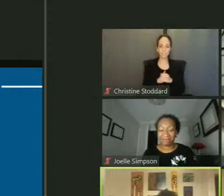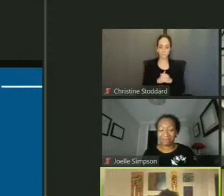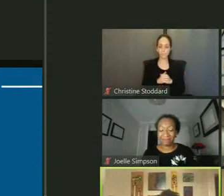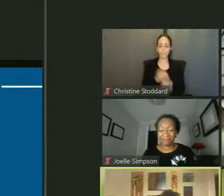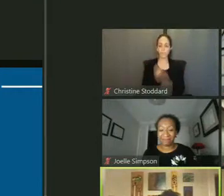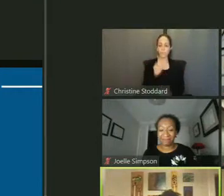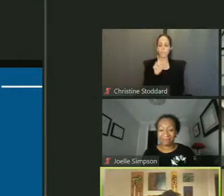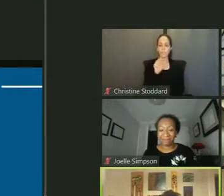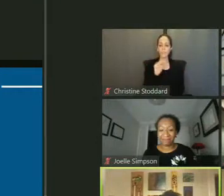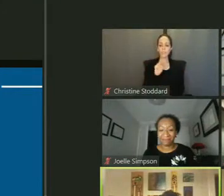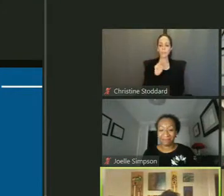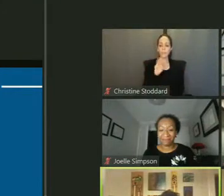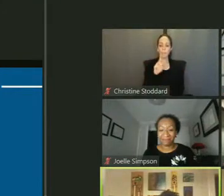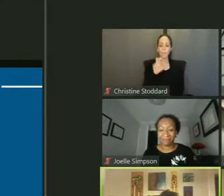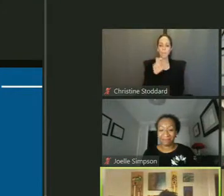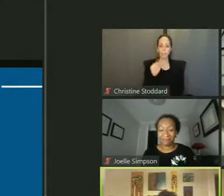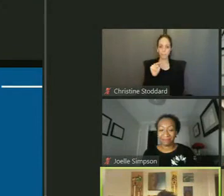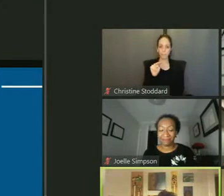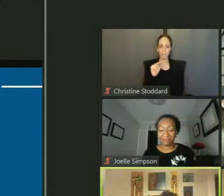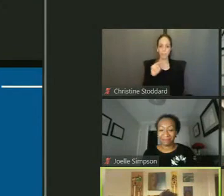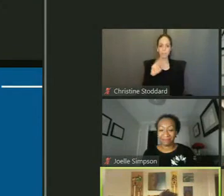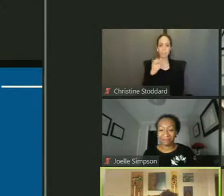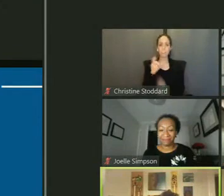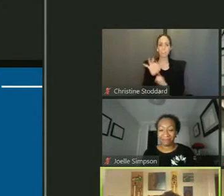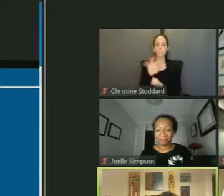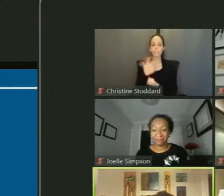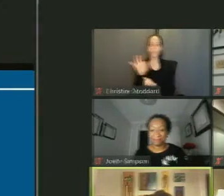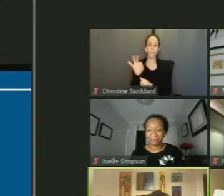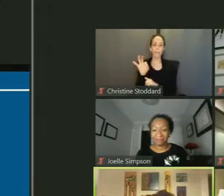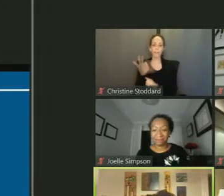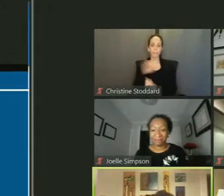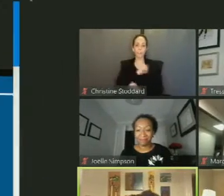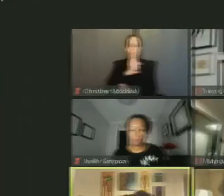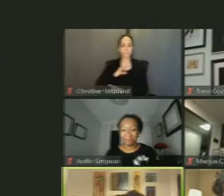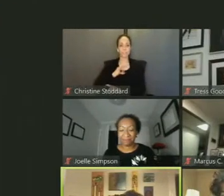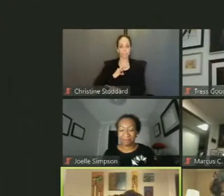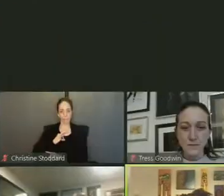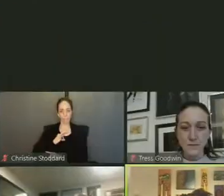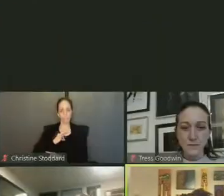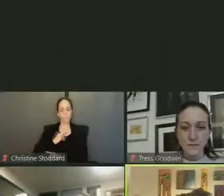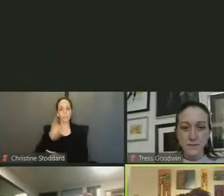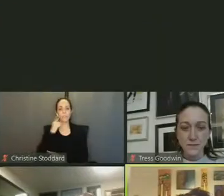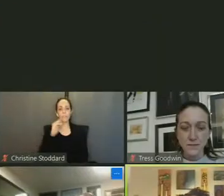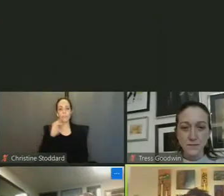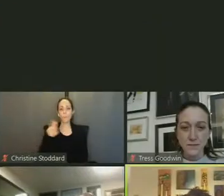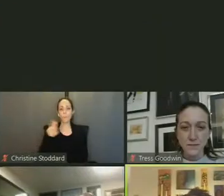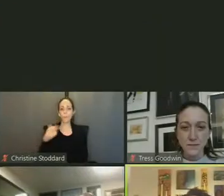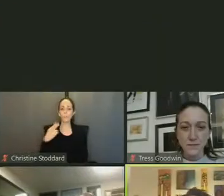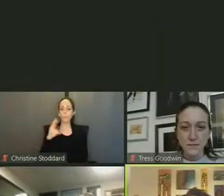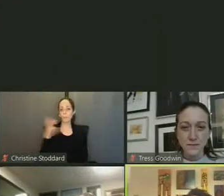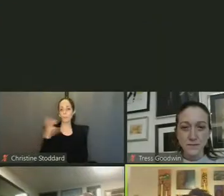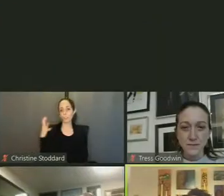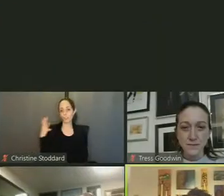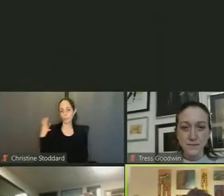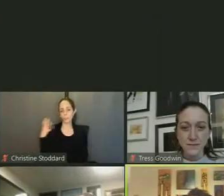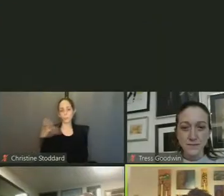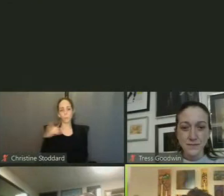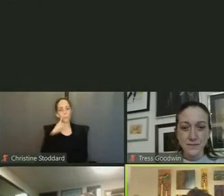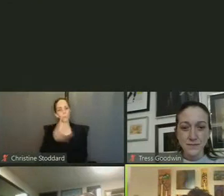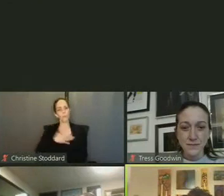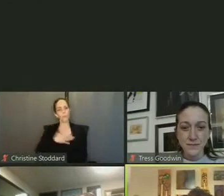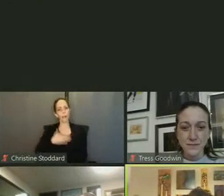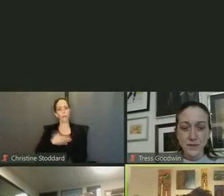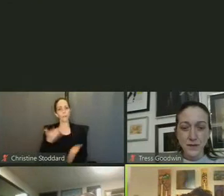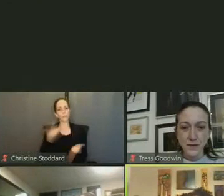Melton, and I serve as the Chief of Staff for Multnomah County Chair Deborah Kafori. And I'm really pleased to be able to offer you some